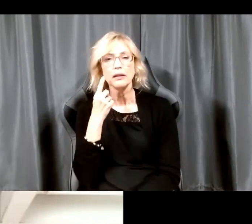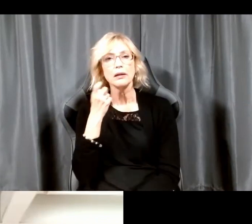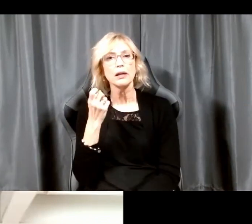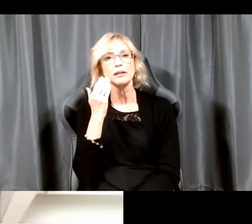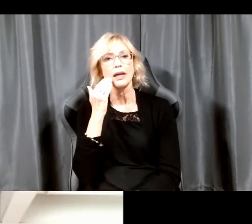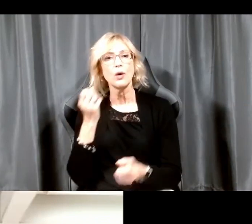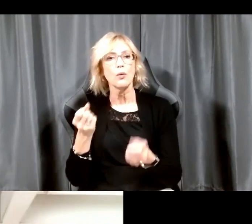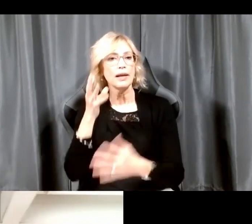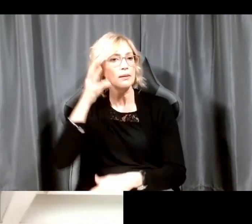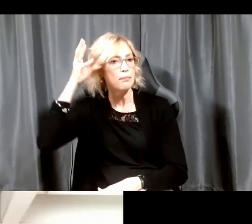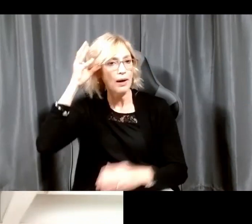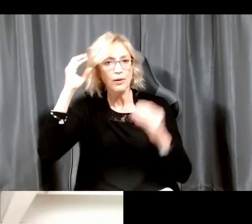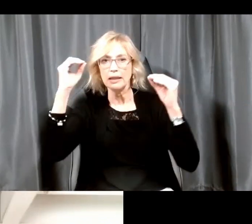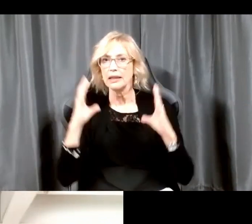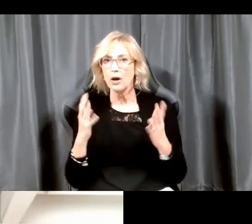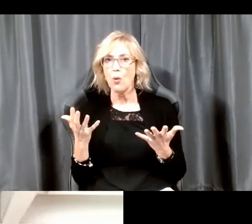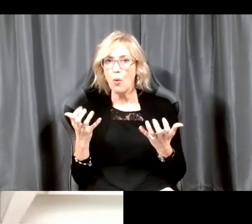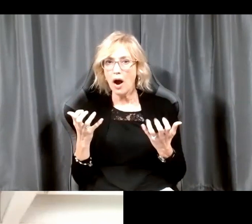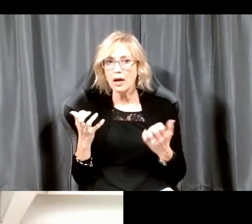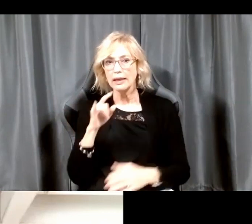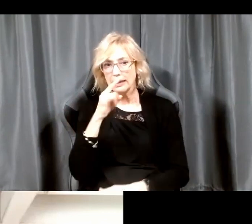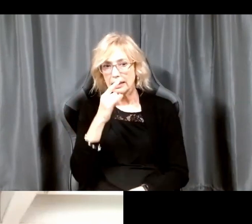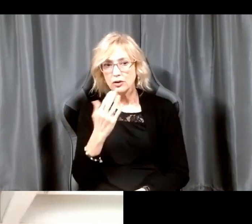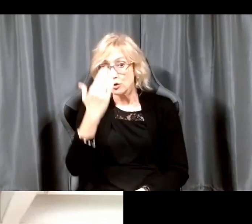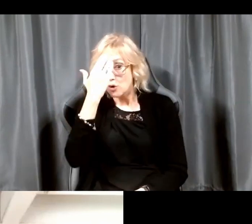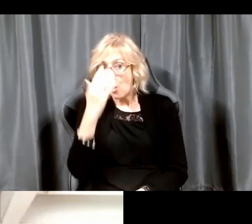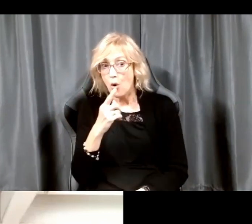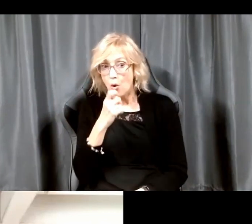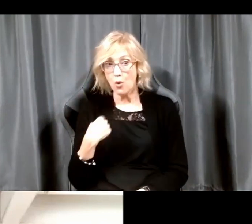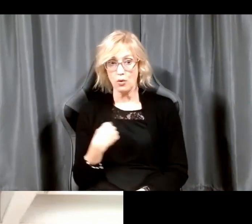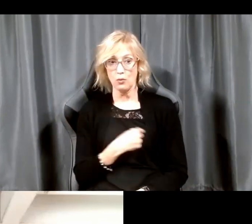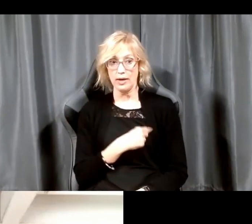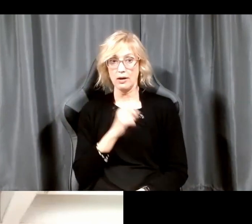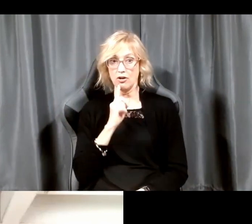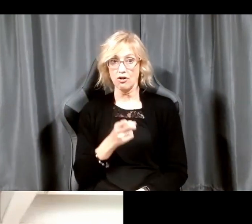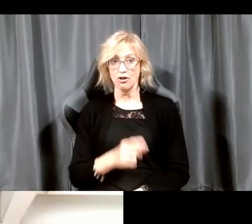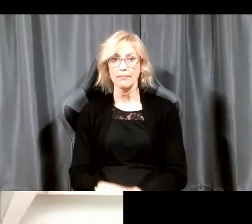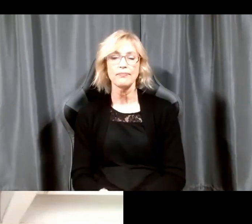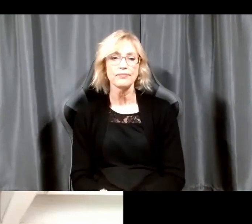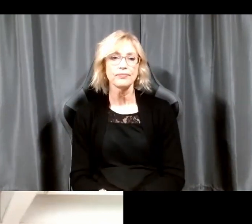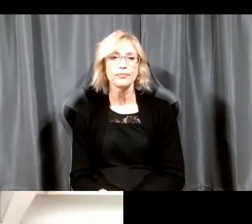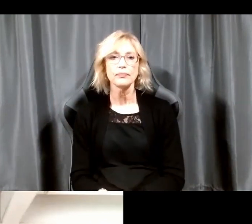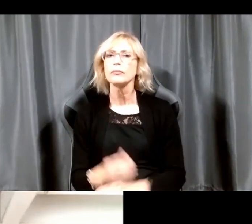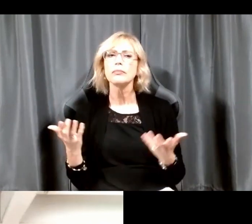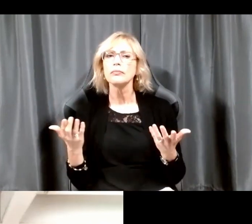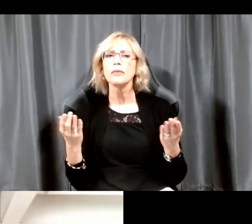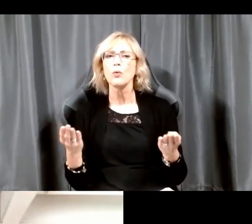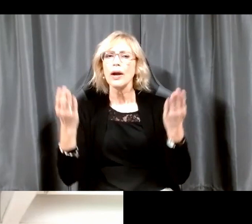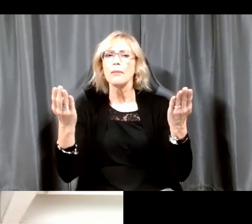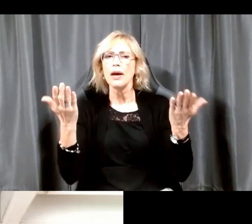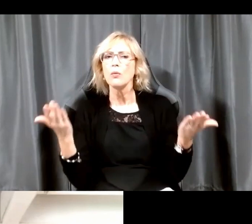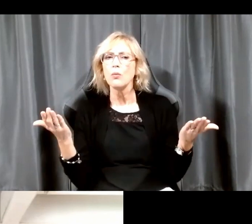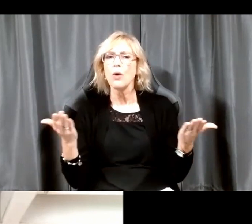of parents and teachers really want our kids to know who we are. And what do you recommend? Do you